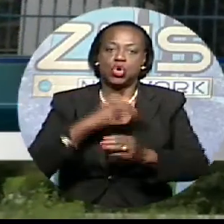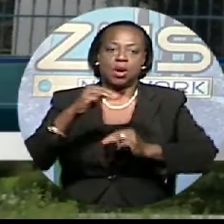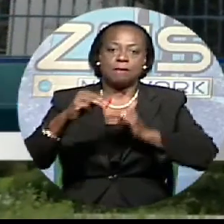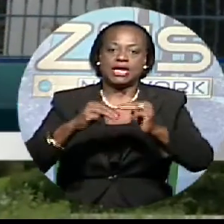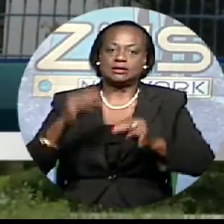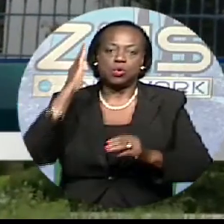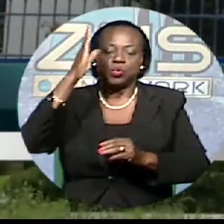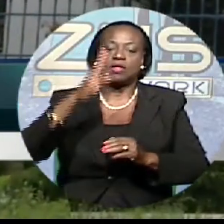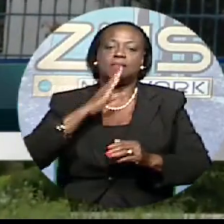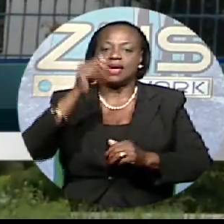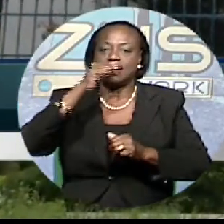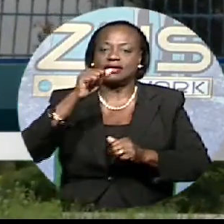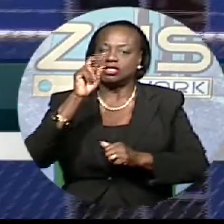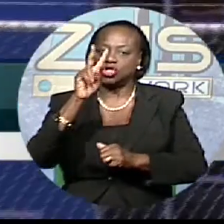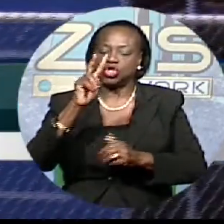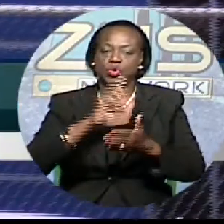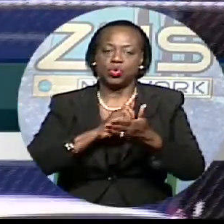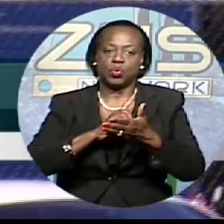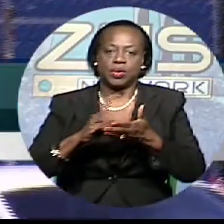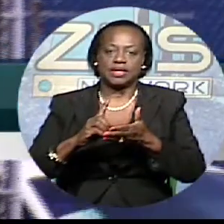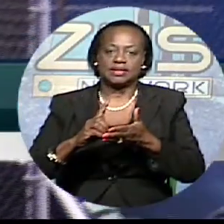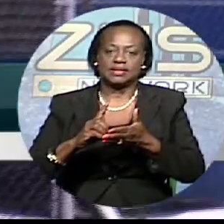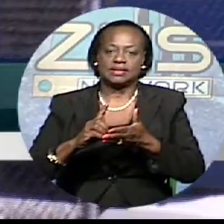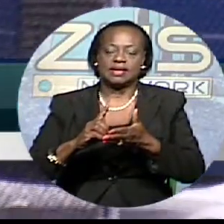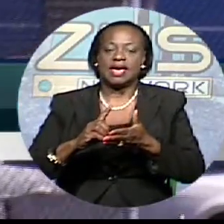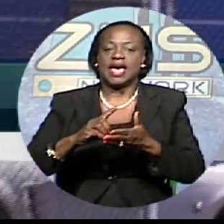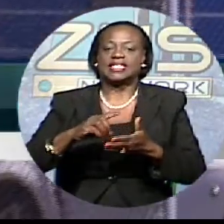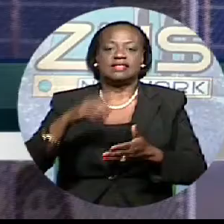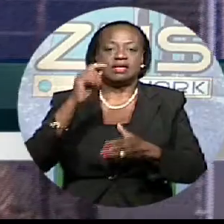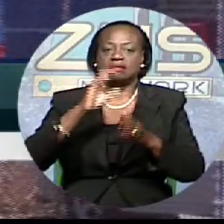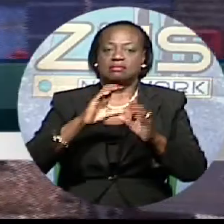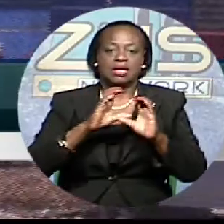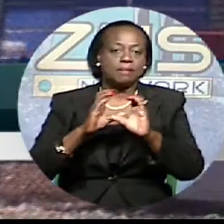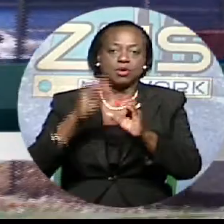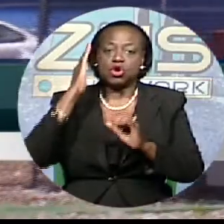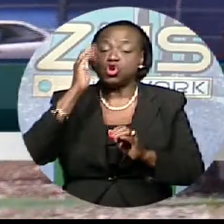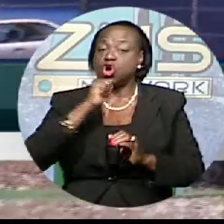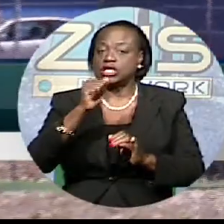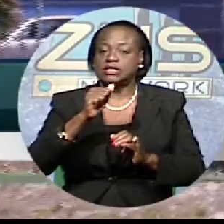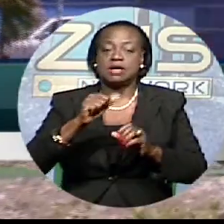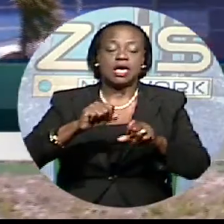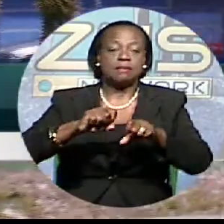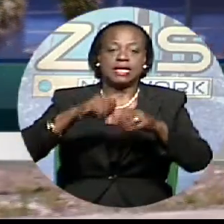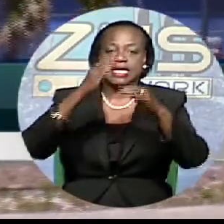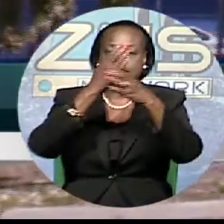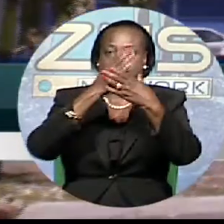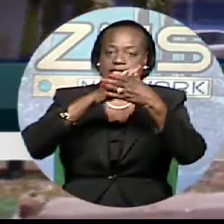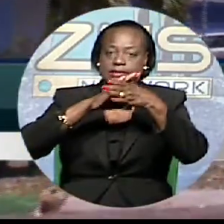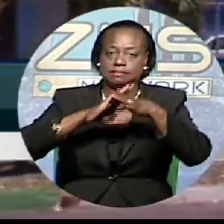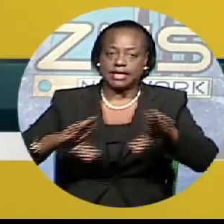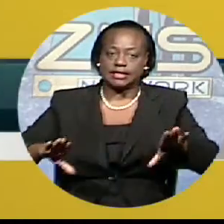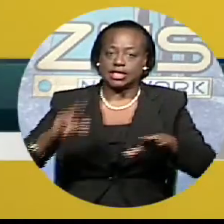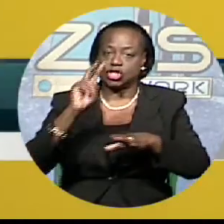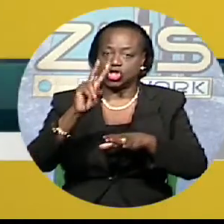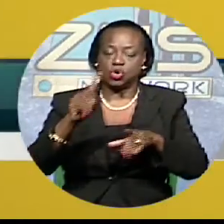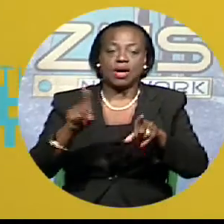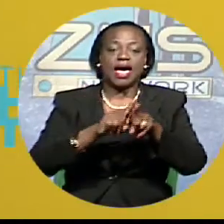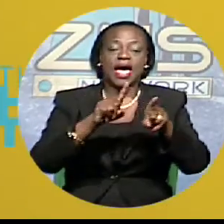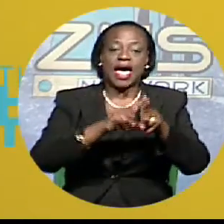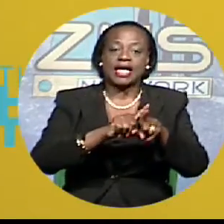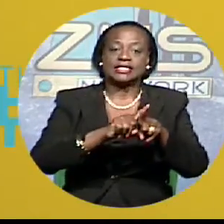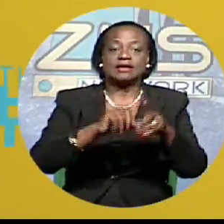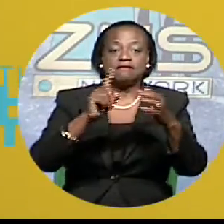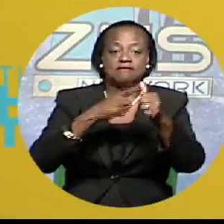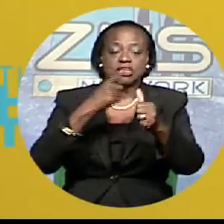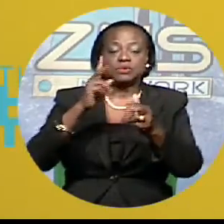be announced within 2 weeks, and he adds that the company will not be split into two entities, as was the original plan. In every country